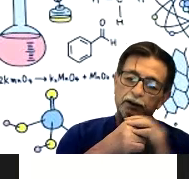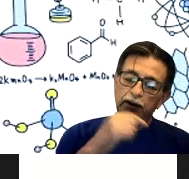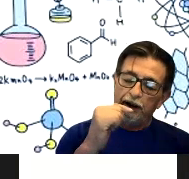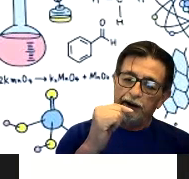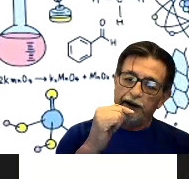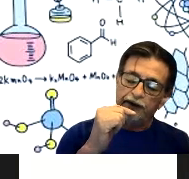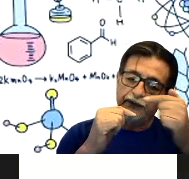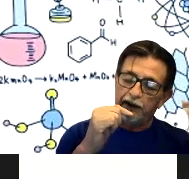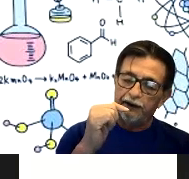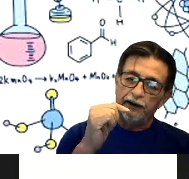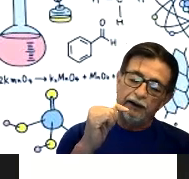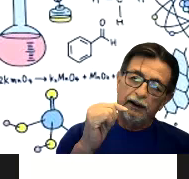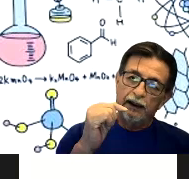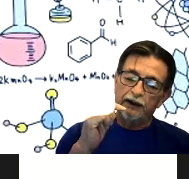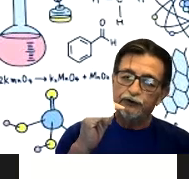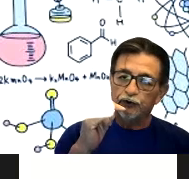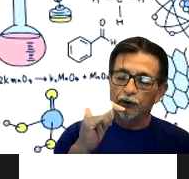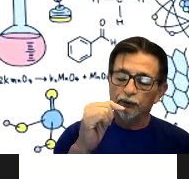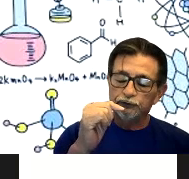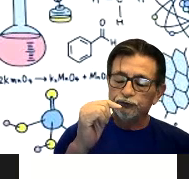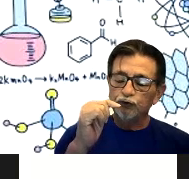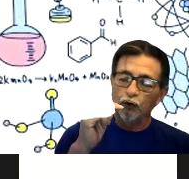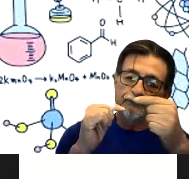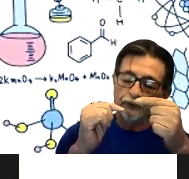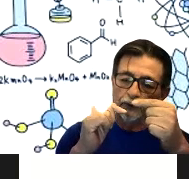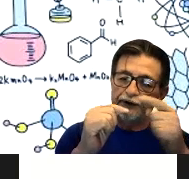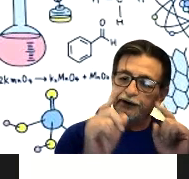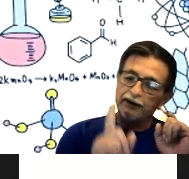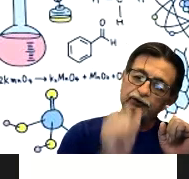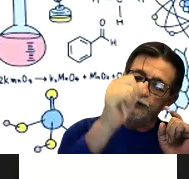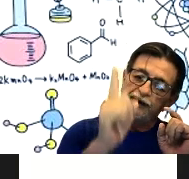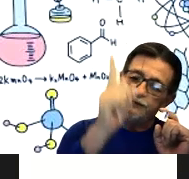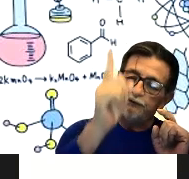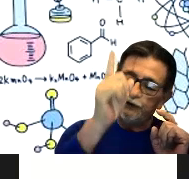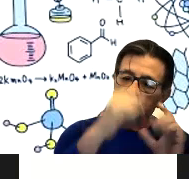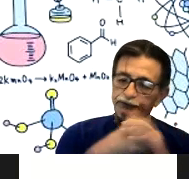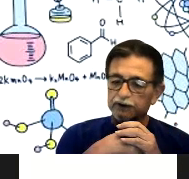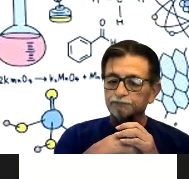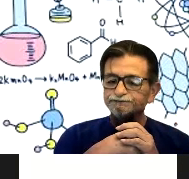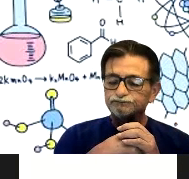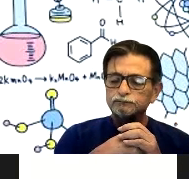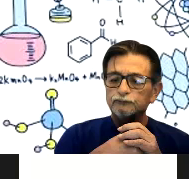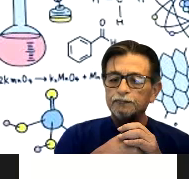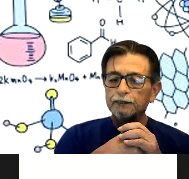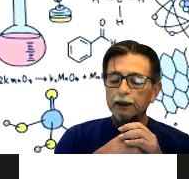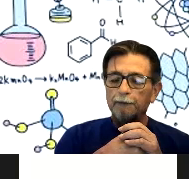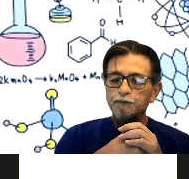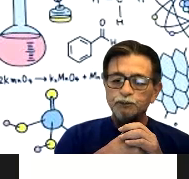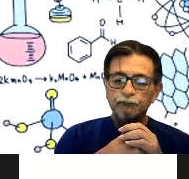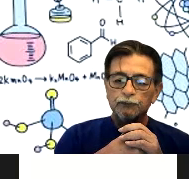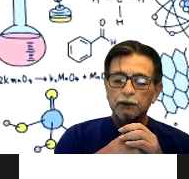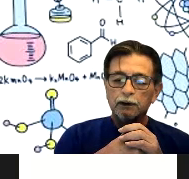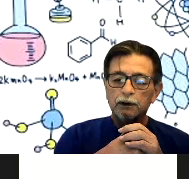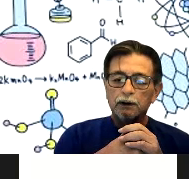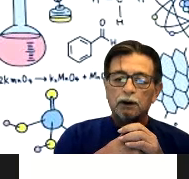benchmark, and any as you go toward fluorine, the electronegativity goes up. Okay.